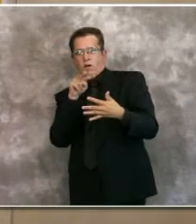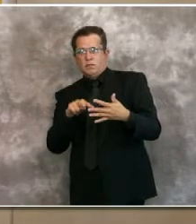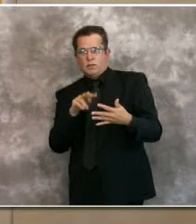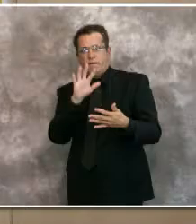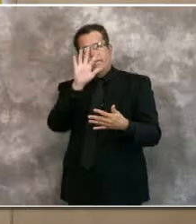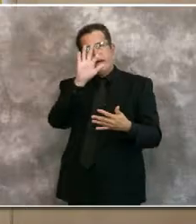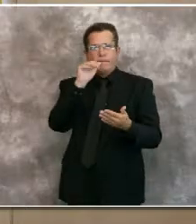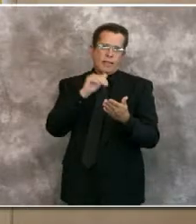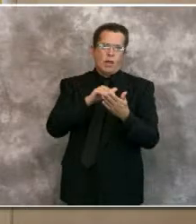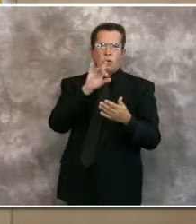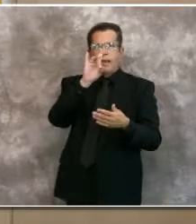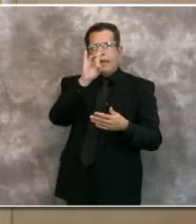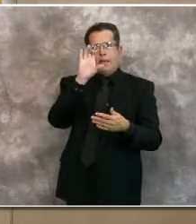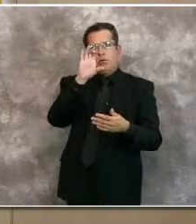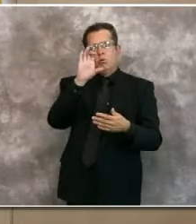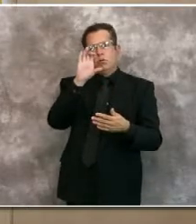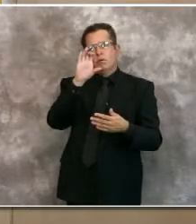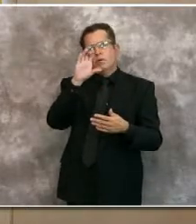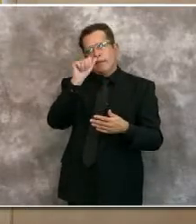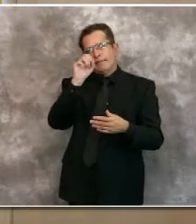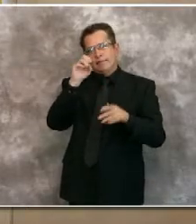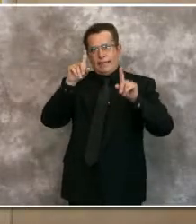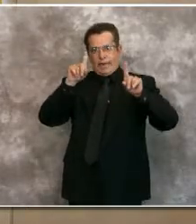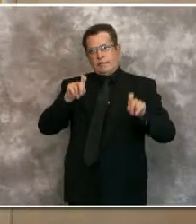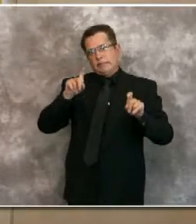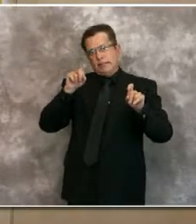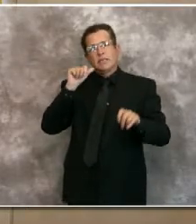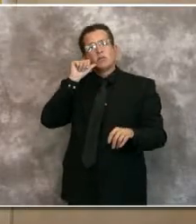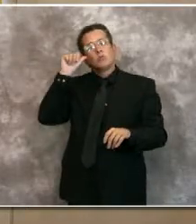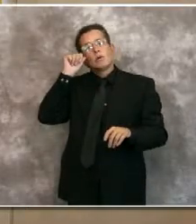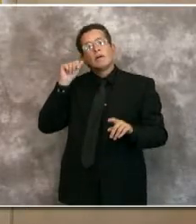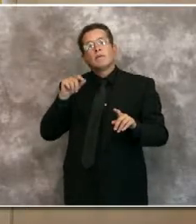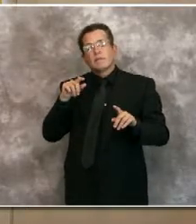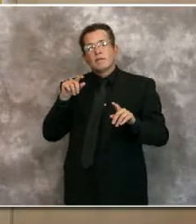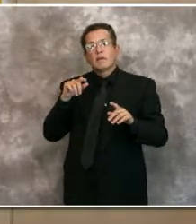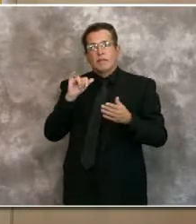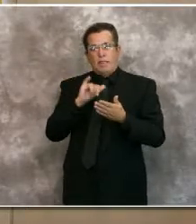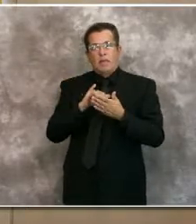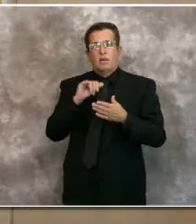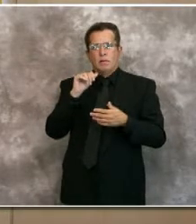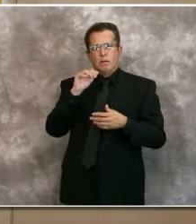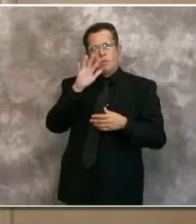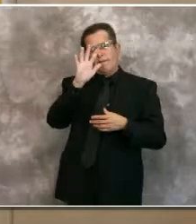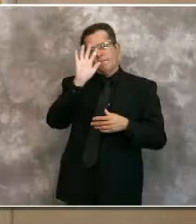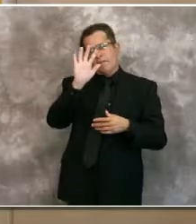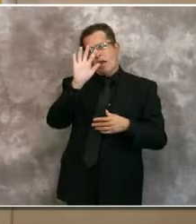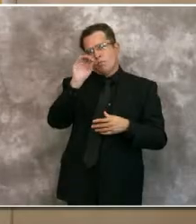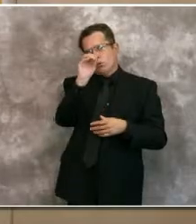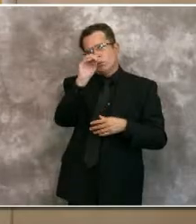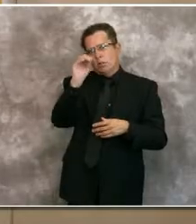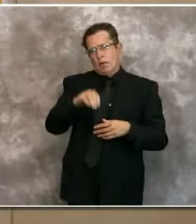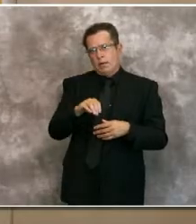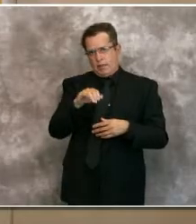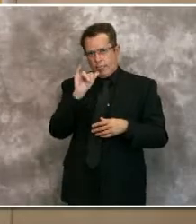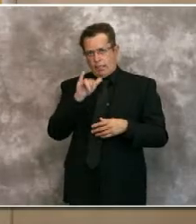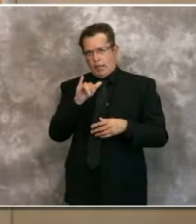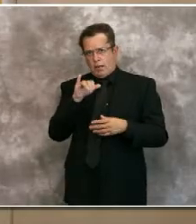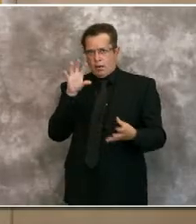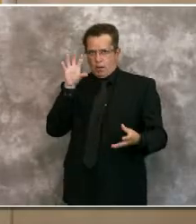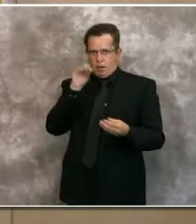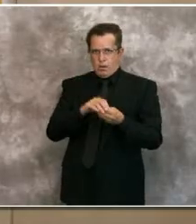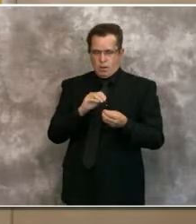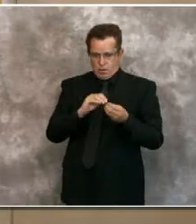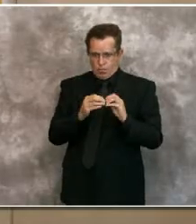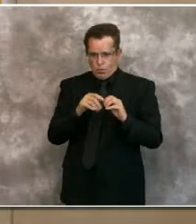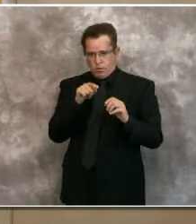5,800 cases tested yesterday, and again, I believe about 5% of that